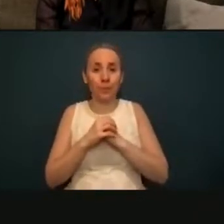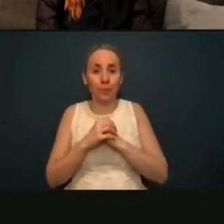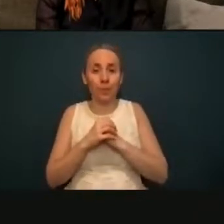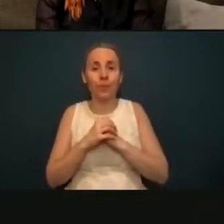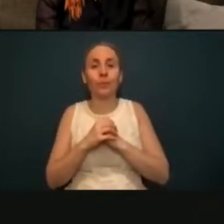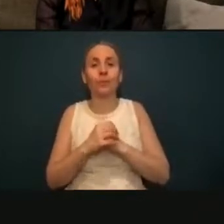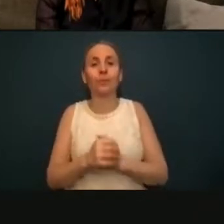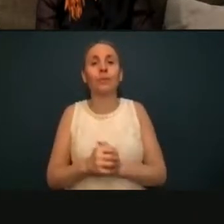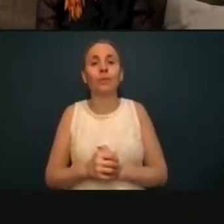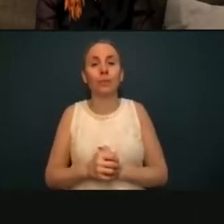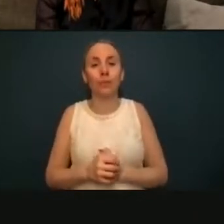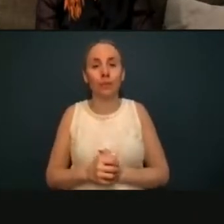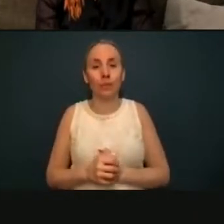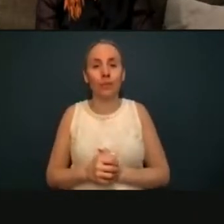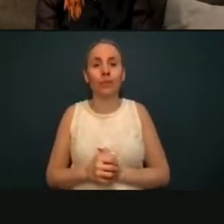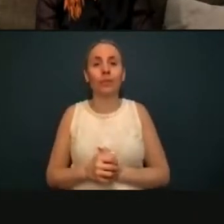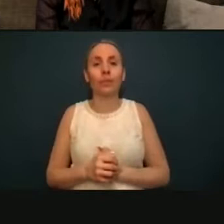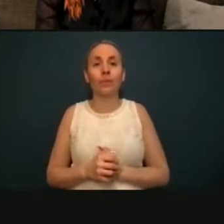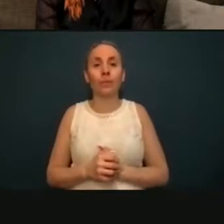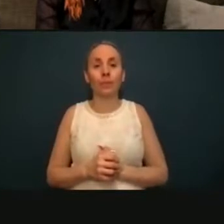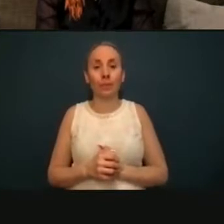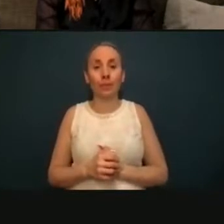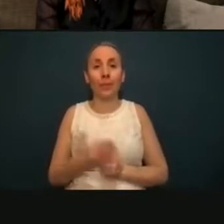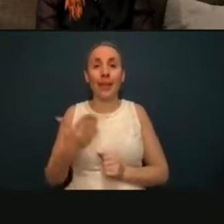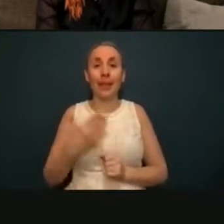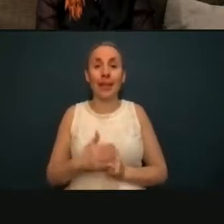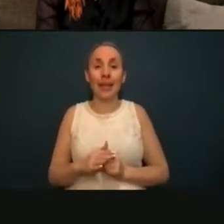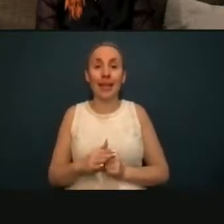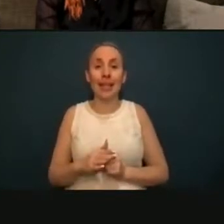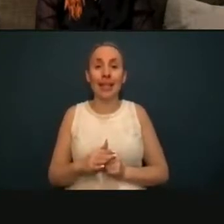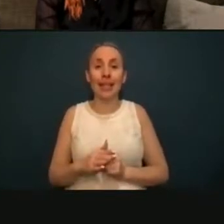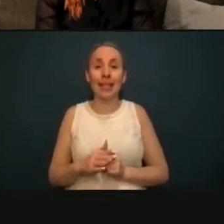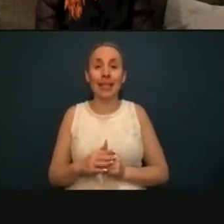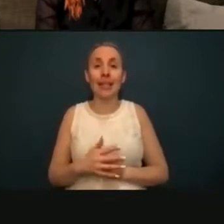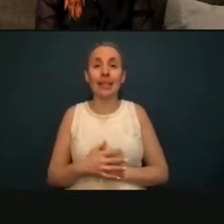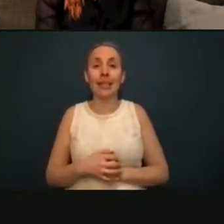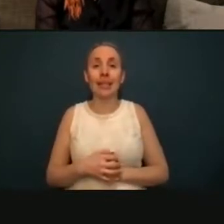different videos,